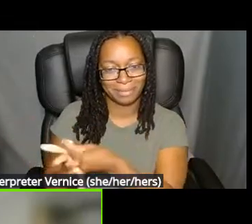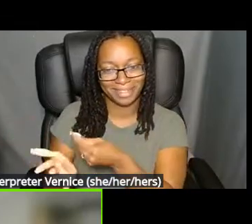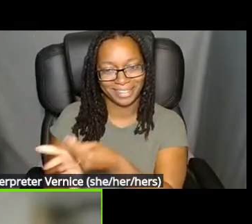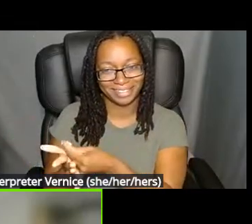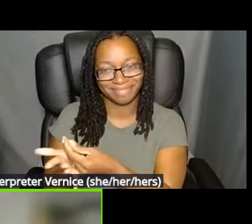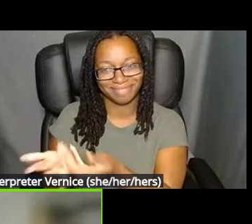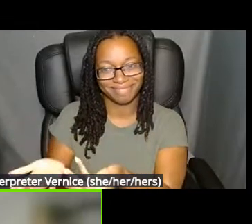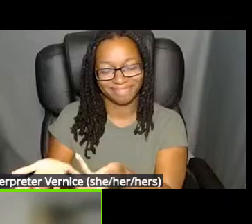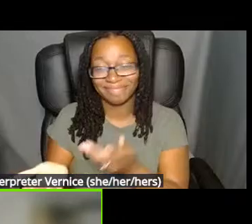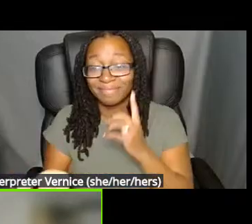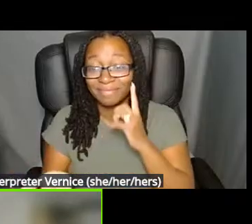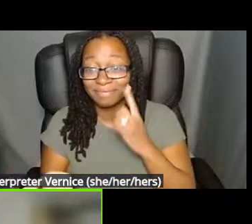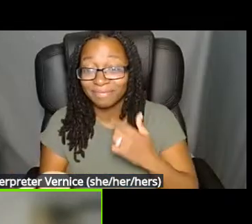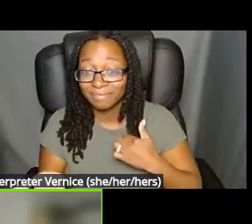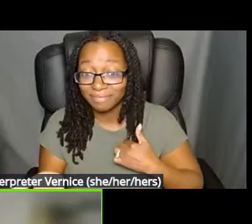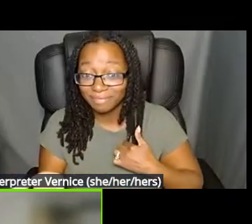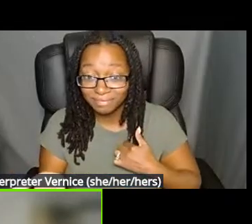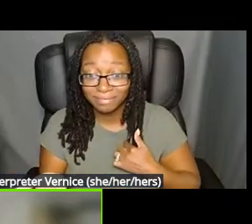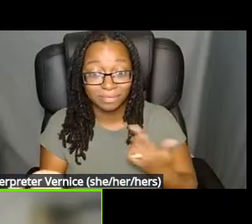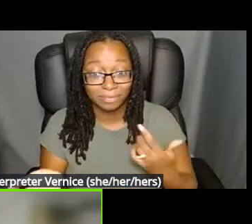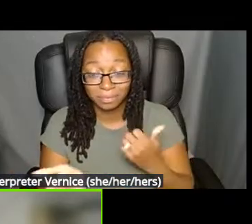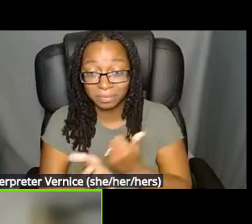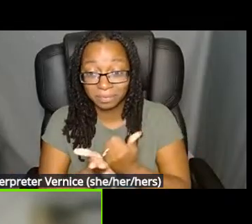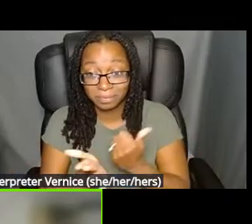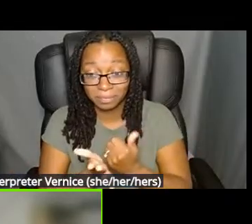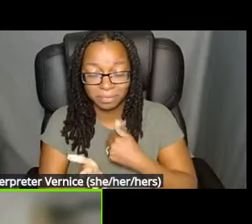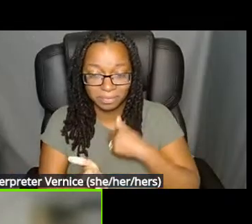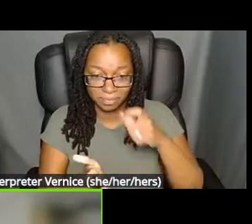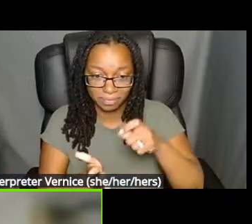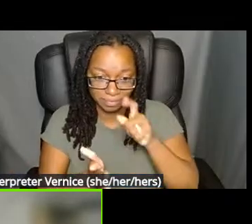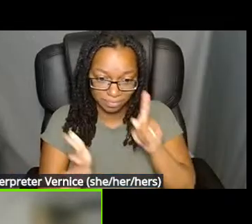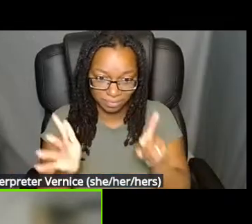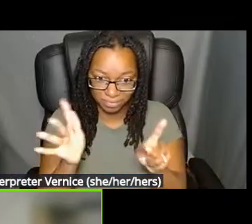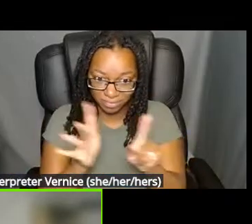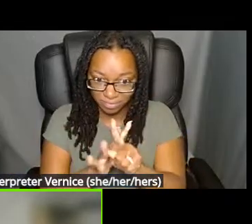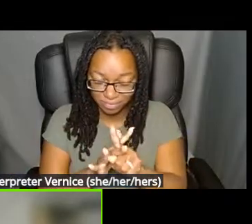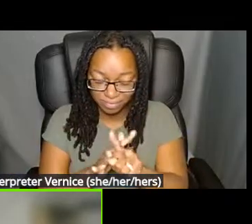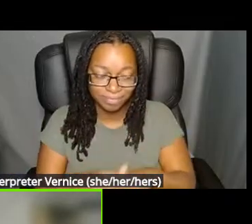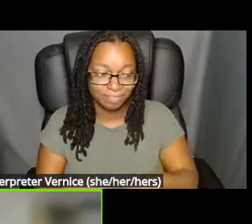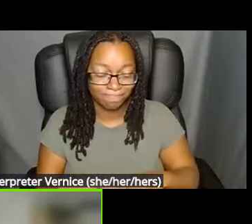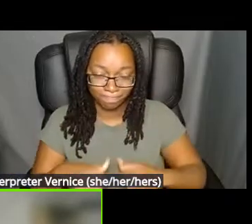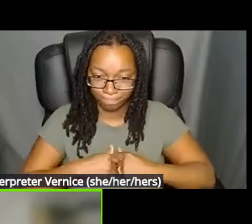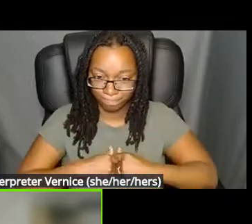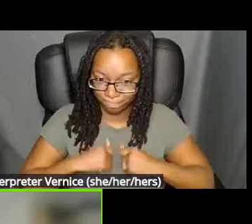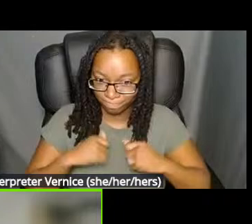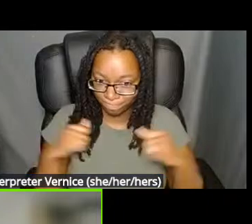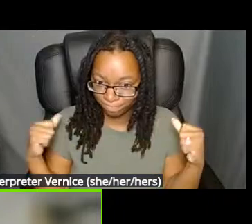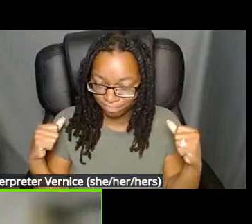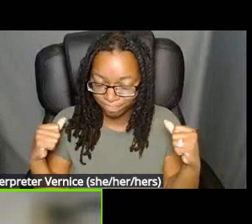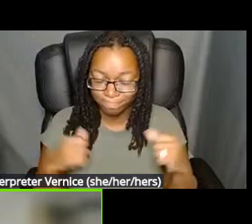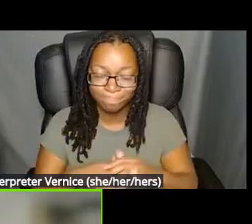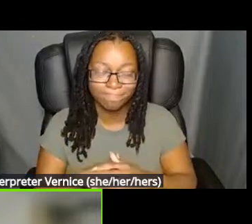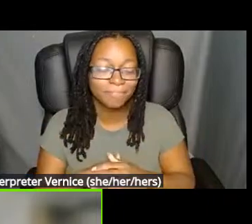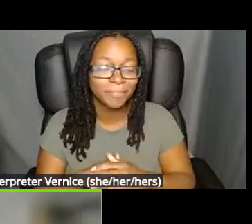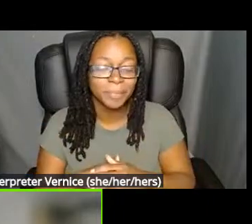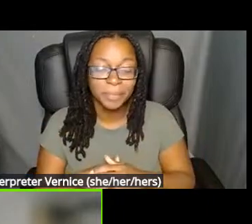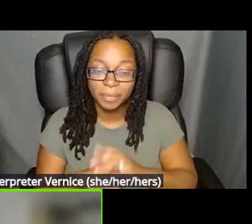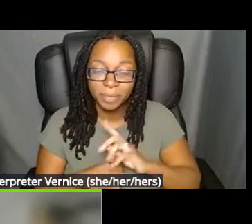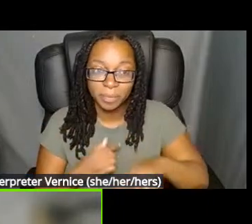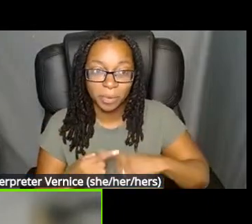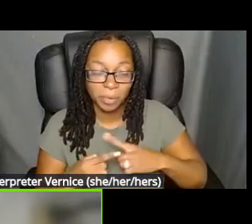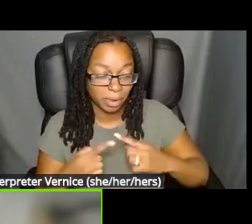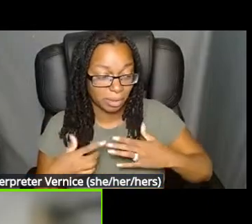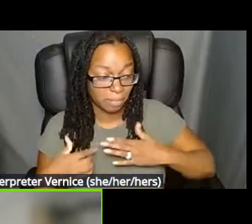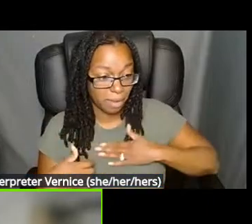think for me, what helped with the transition is showing up. And when you show up, show out. And then when you're there, actually have your best self out